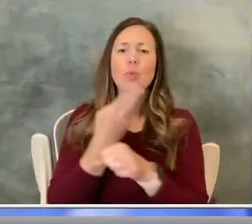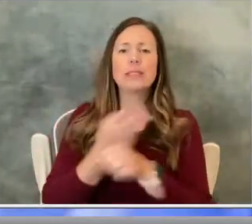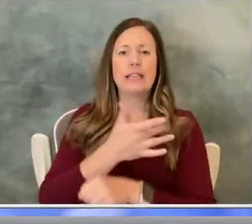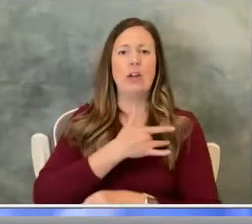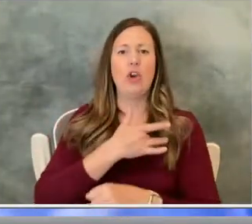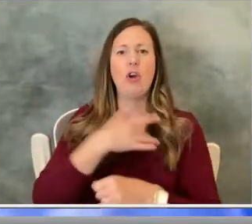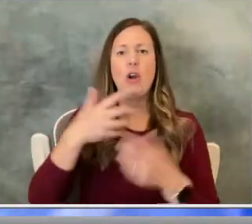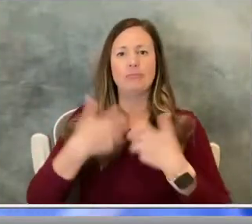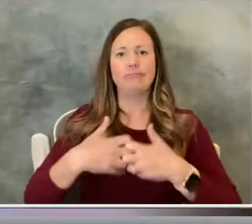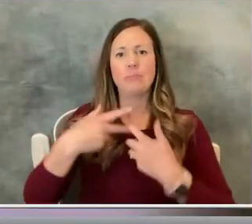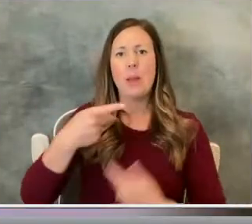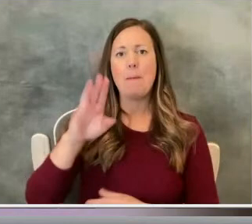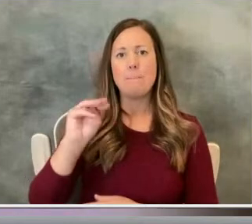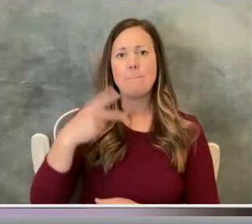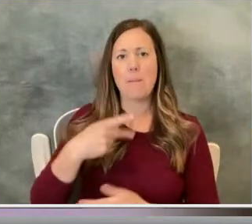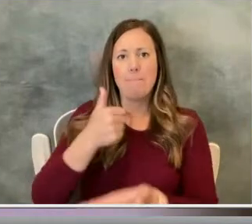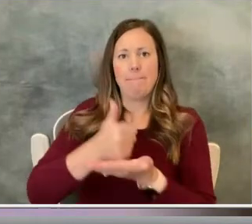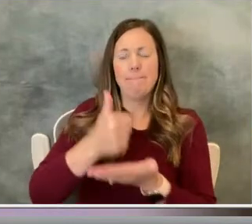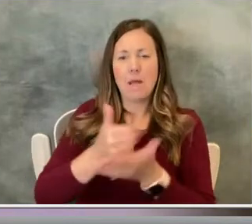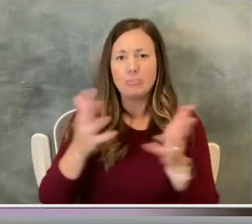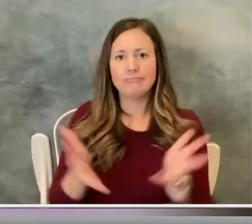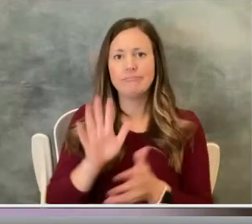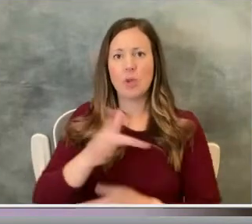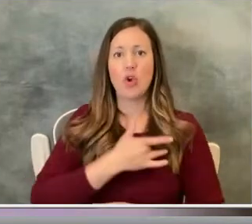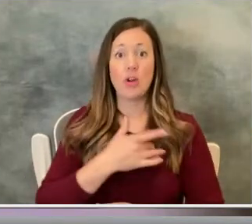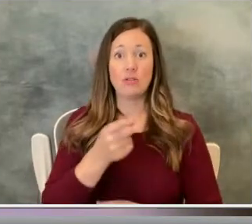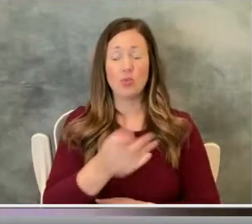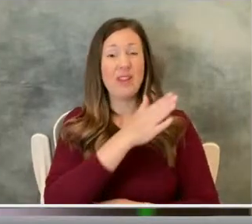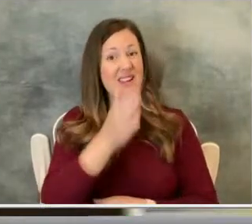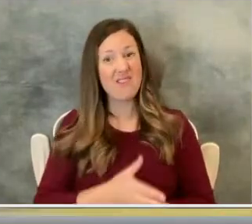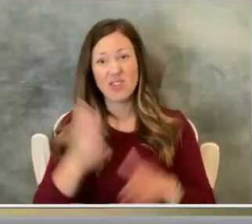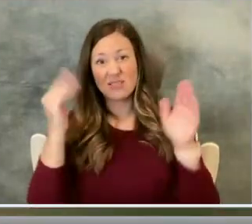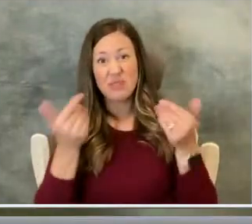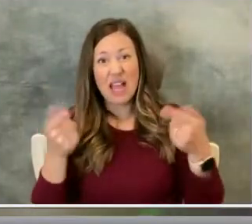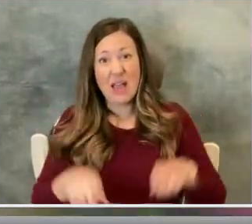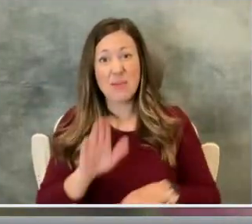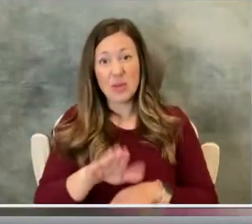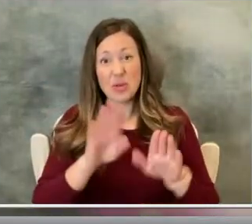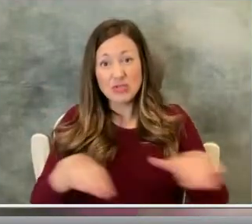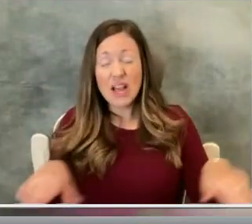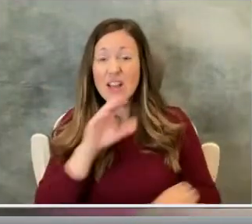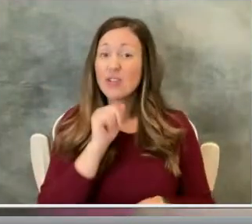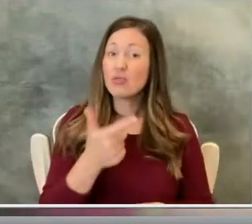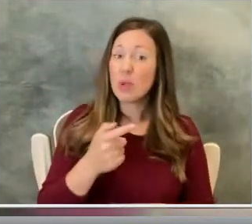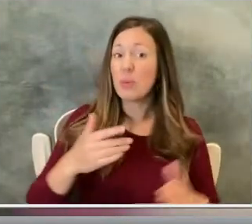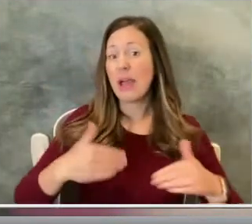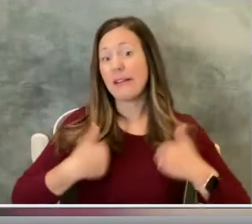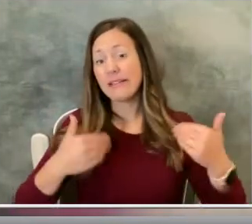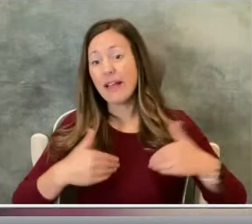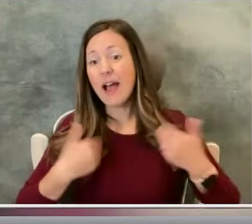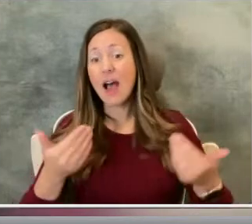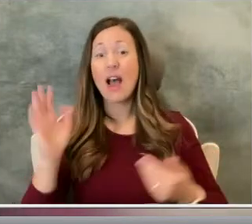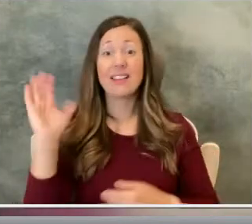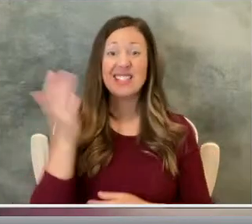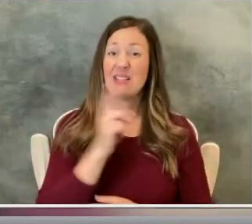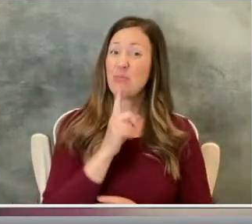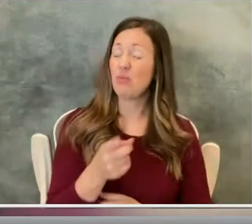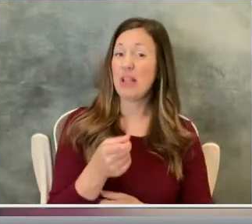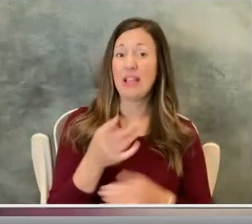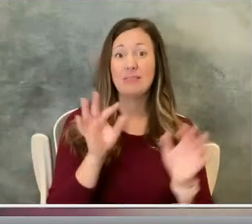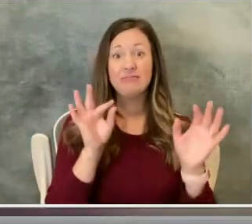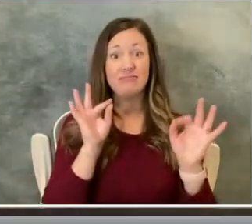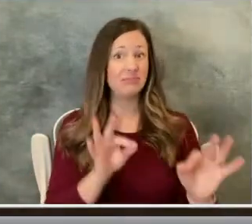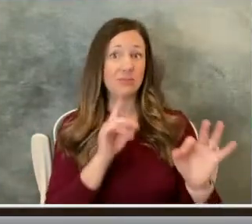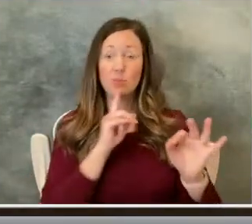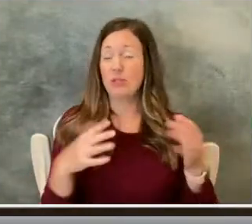You would never expect it to happen to your child, who's 21 and young and seems to be very healthy.